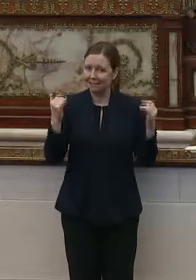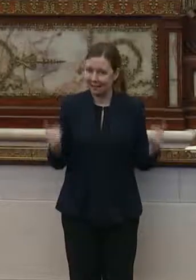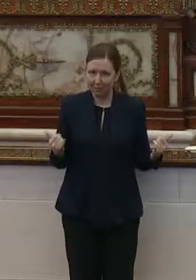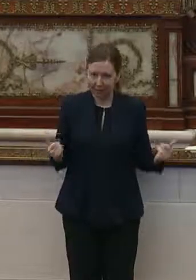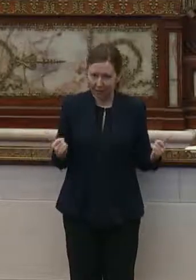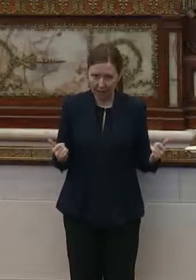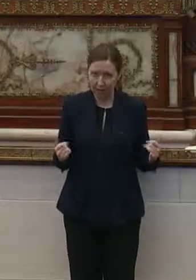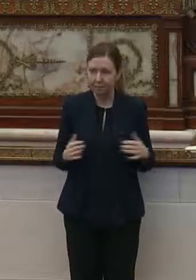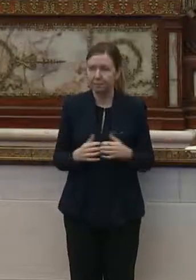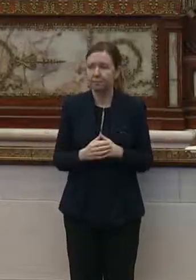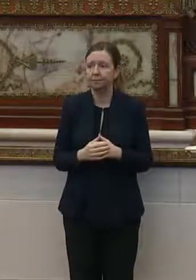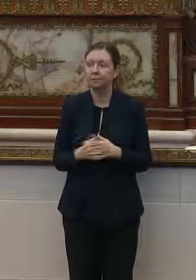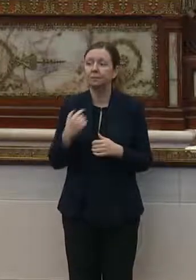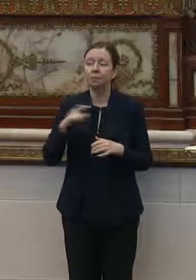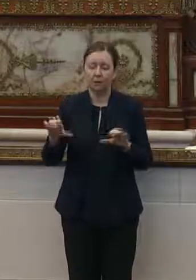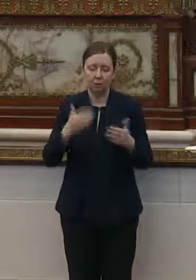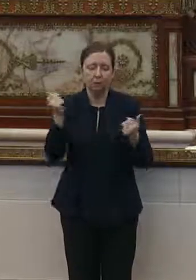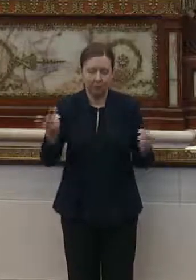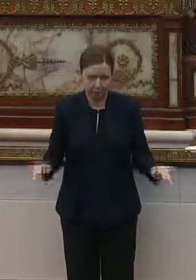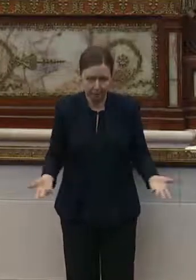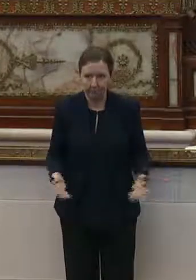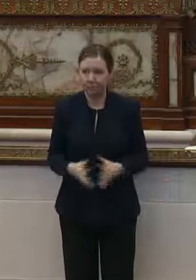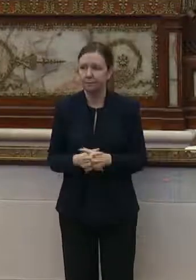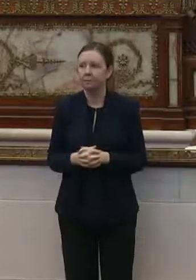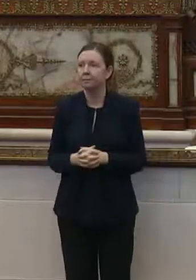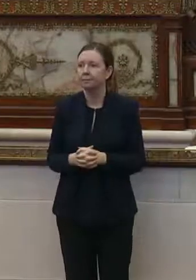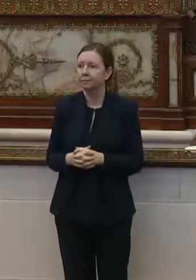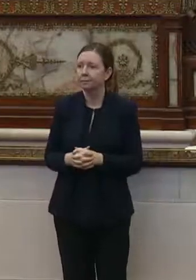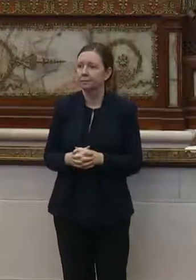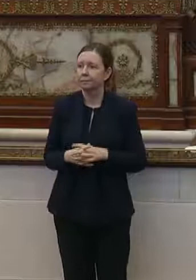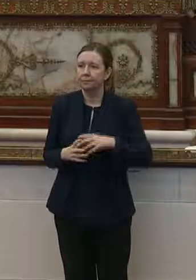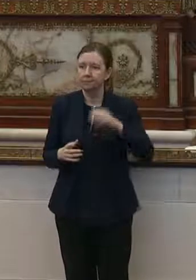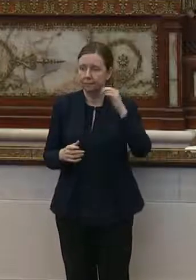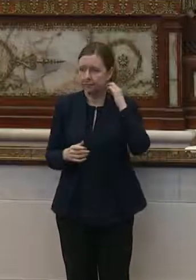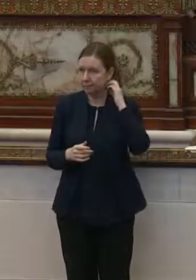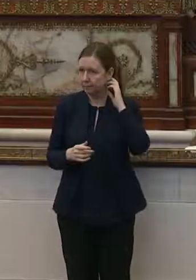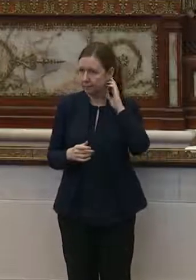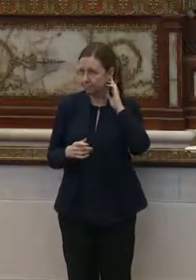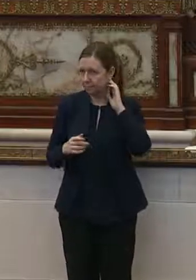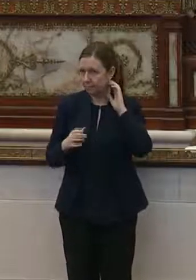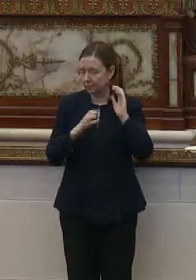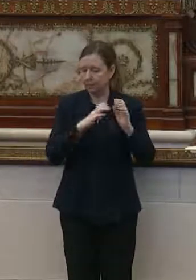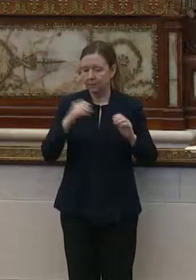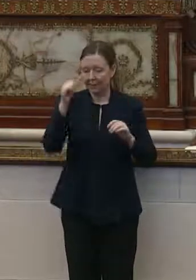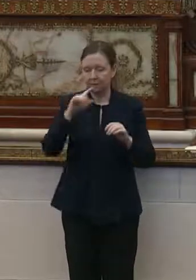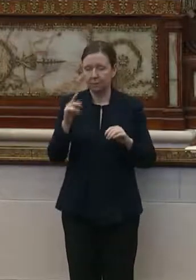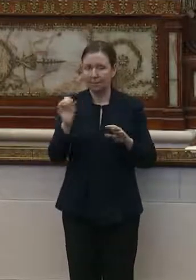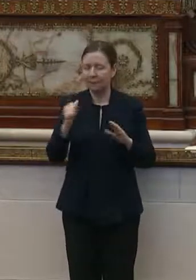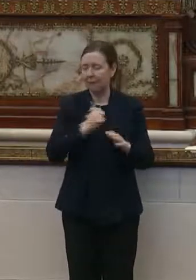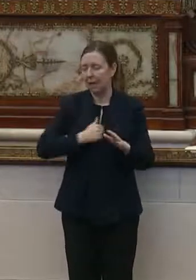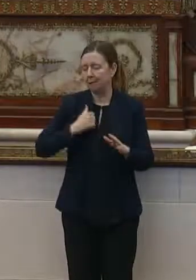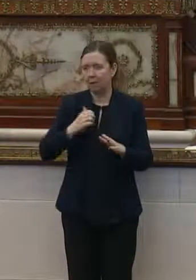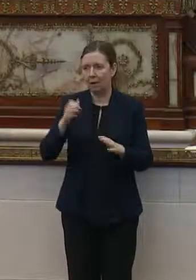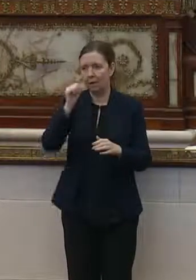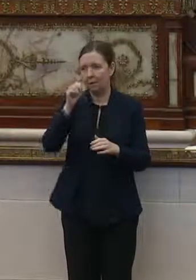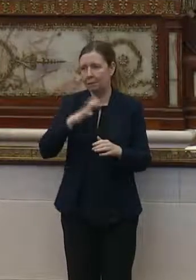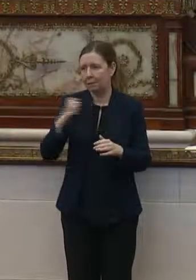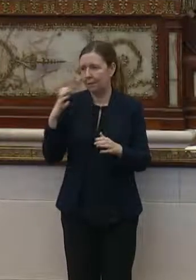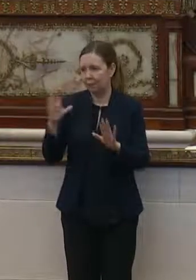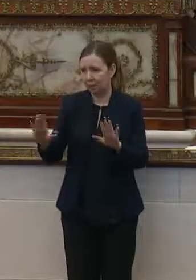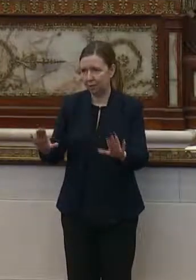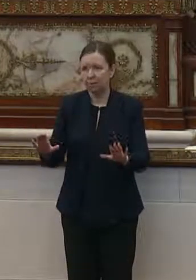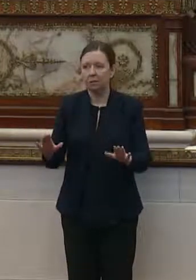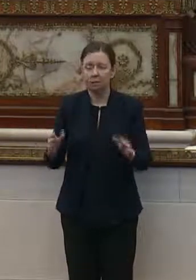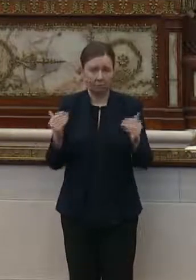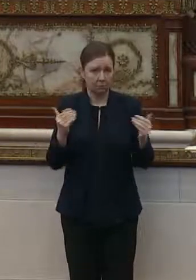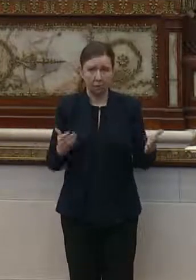that population. We need to do better. Madam Chair, I'm sorry. This is Councilmember Thomas. Pointing clarity real quick. I'm sorry, Councilmember. Sure.